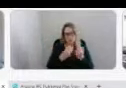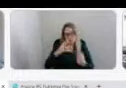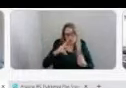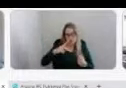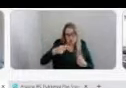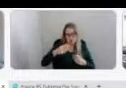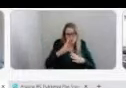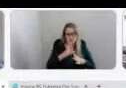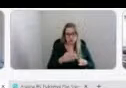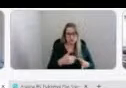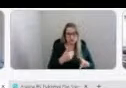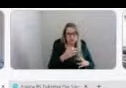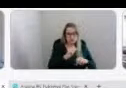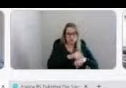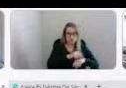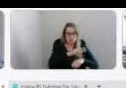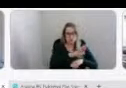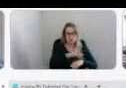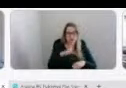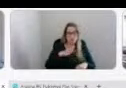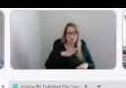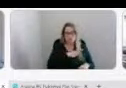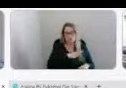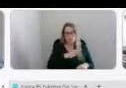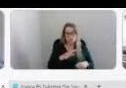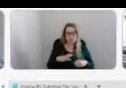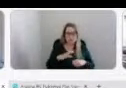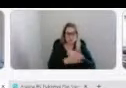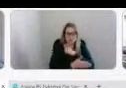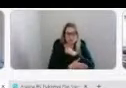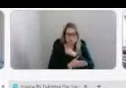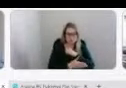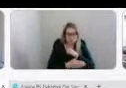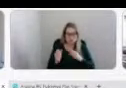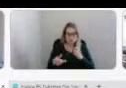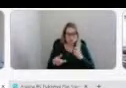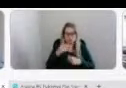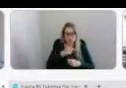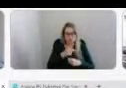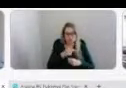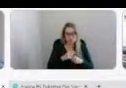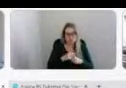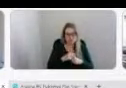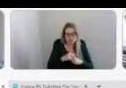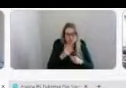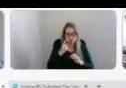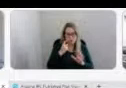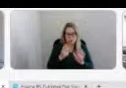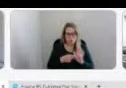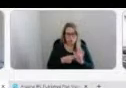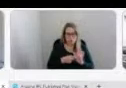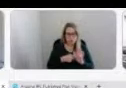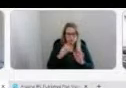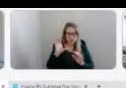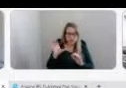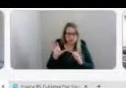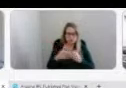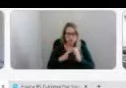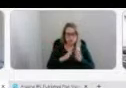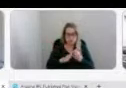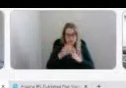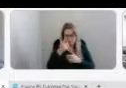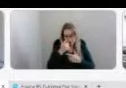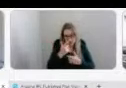coconino county board of supervisors for ld7 this alternative recognizes communities of interest along the i-17 oak creek